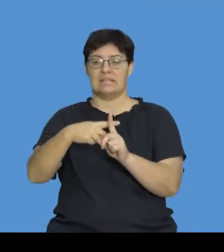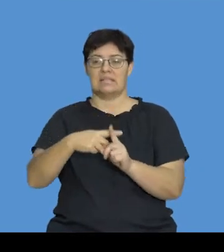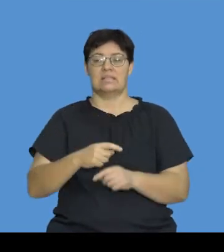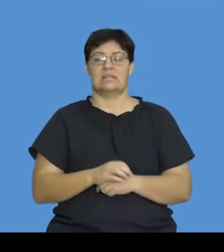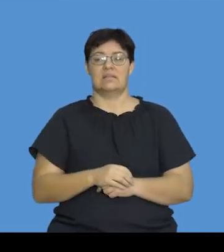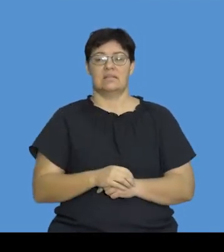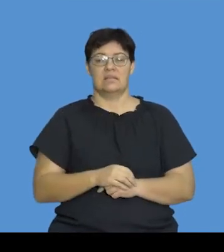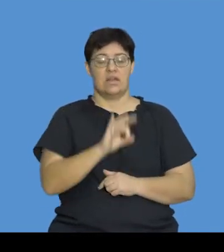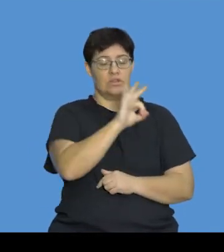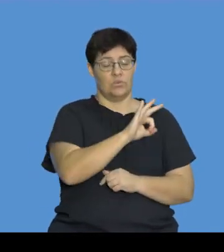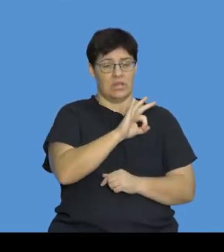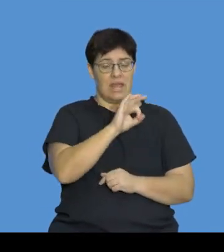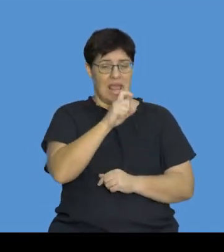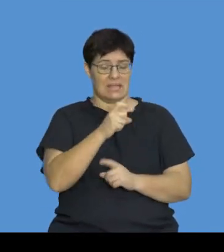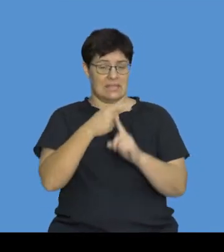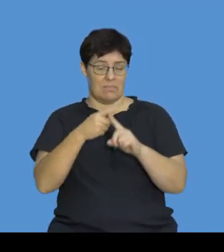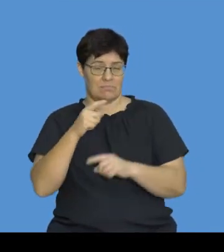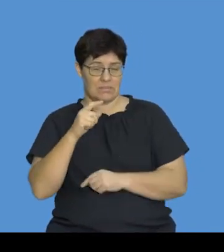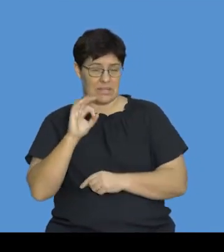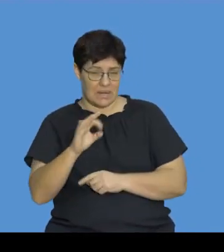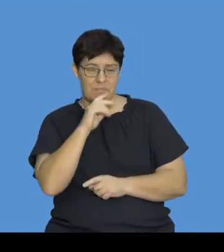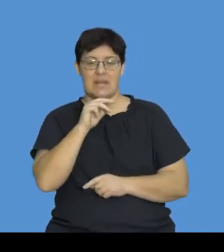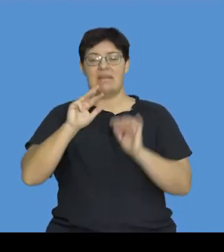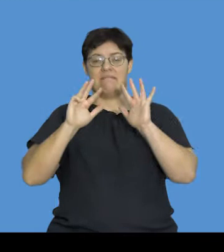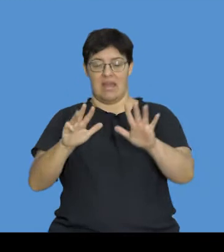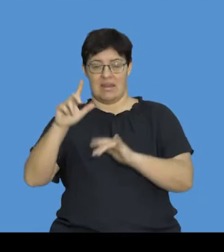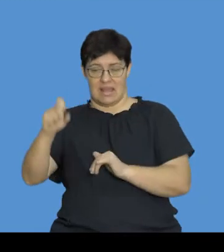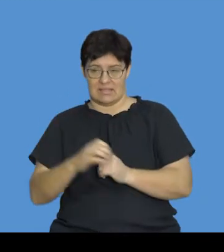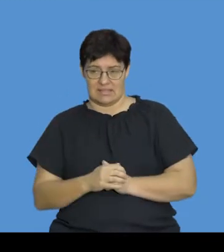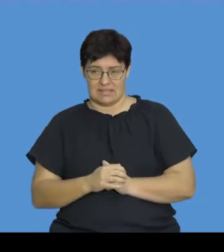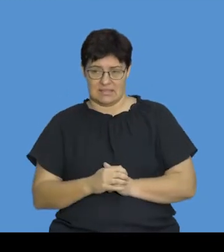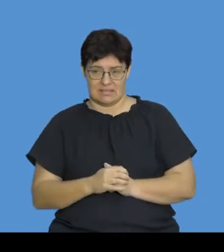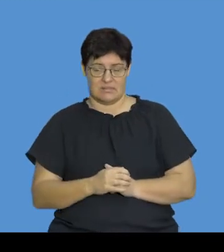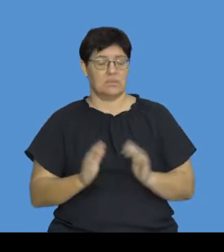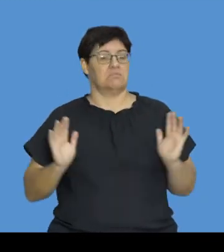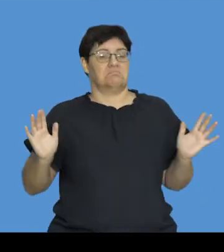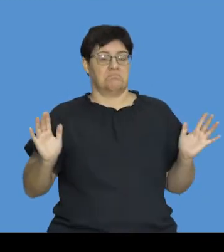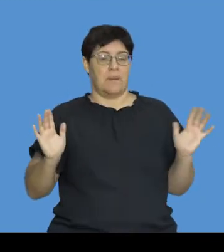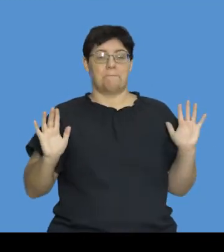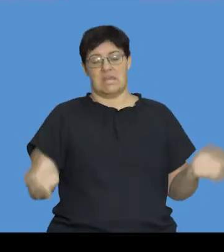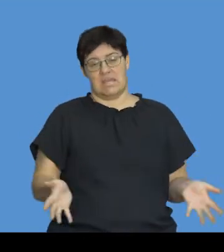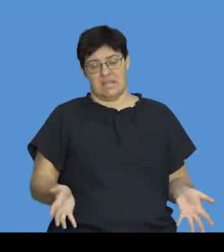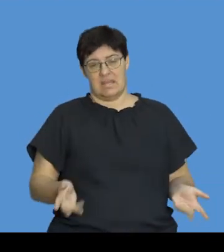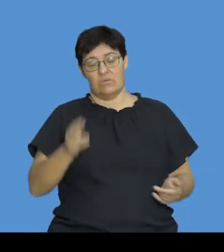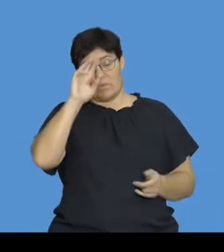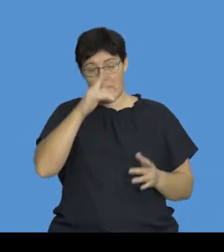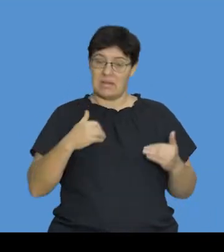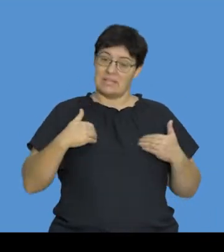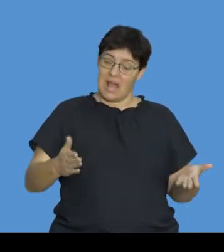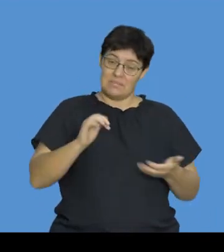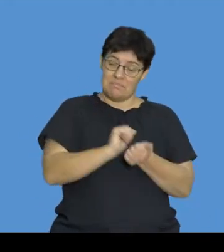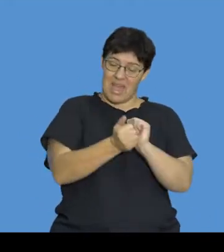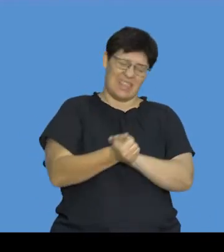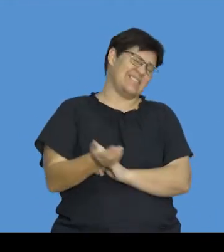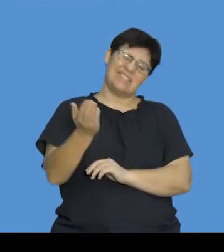multiplied by the 3 will then give me 9x. And then there is really nothing that I can do. Remember when you started doing maths long